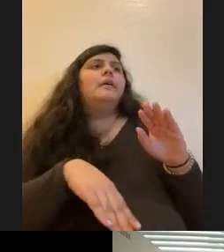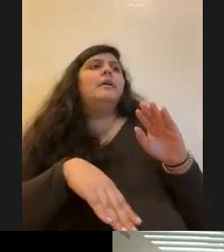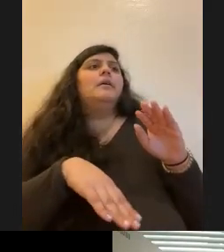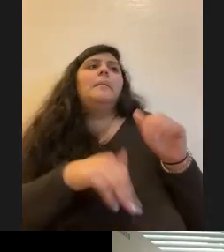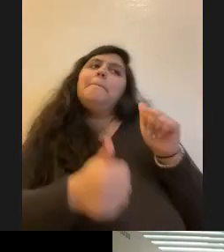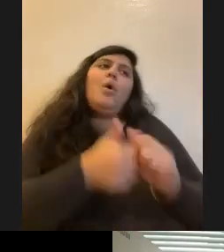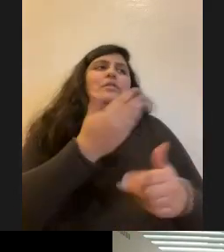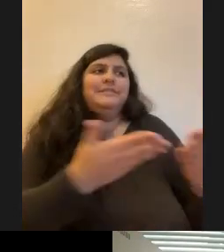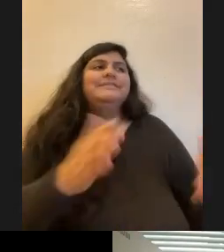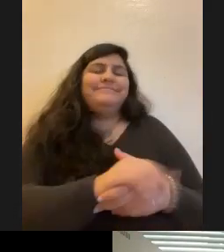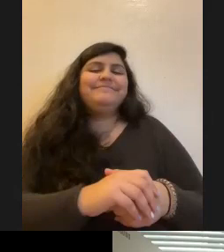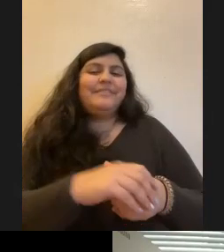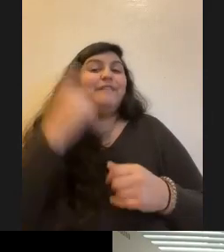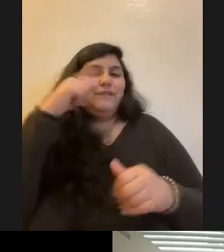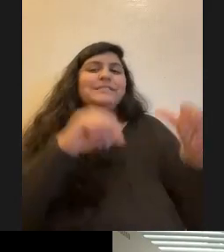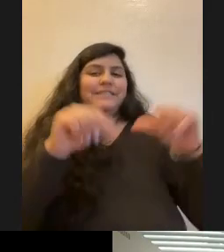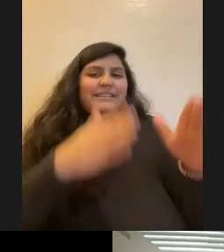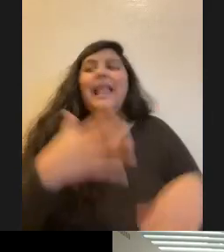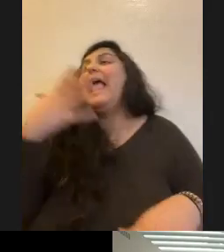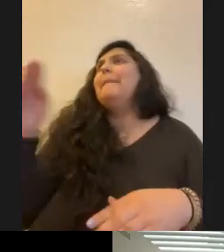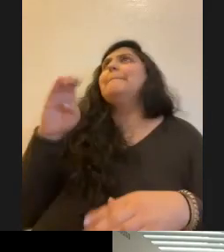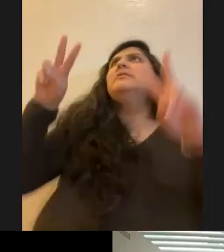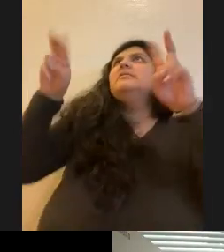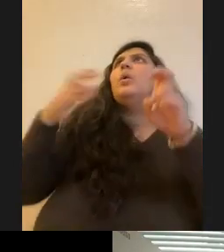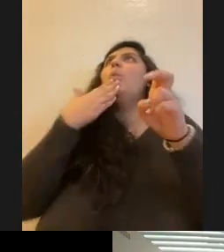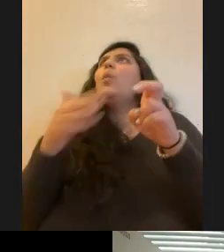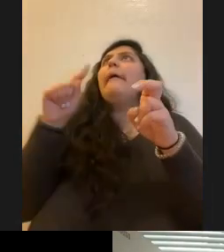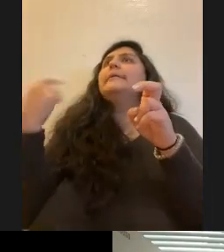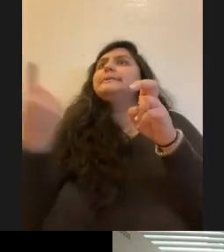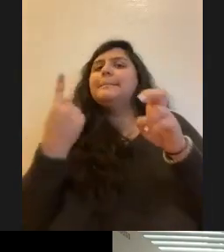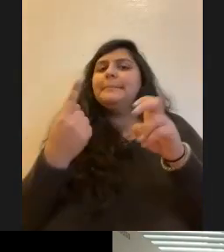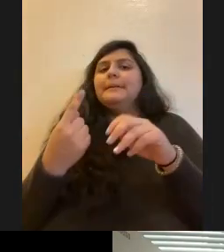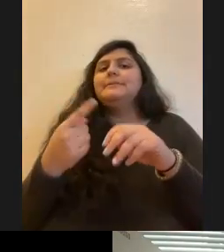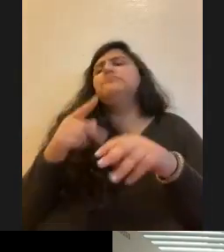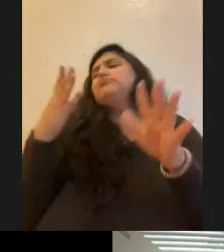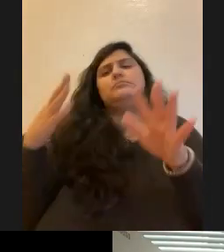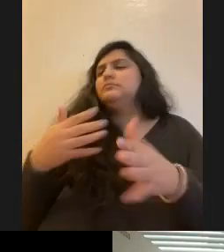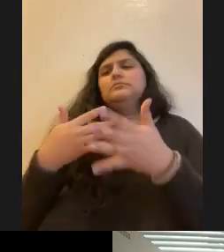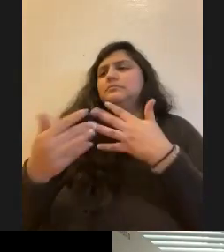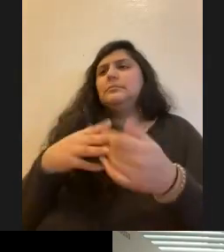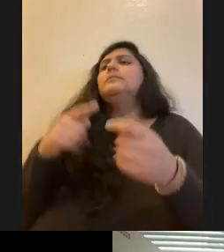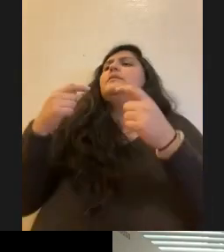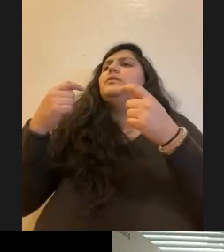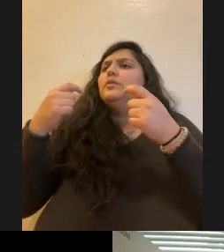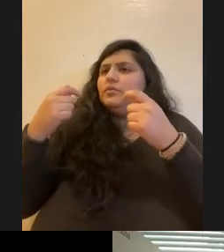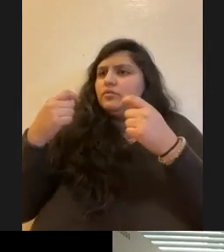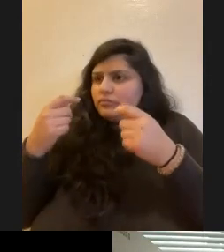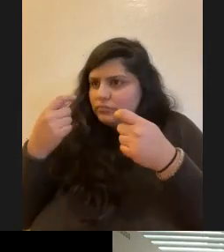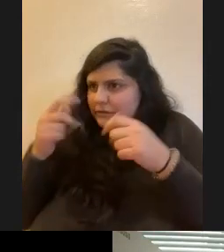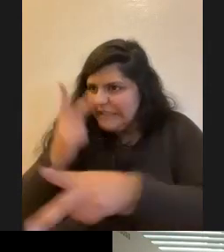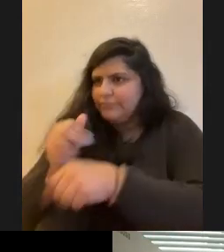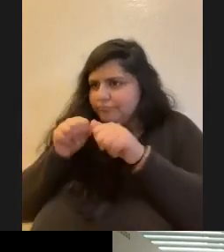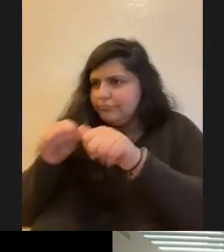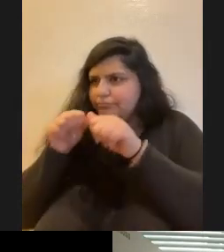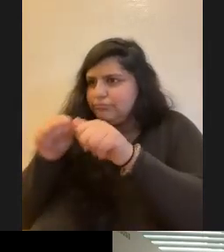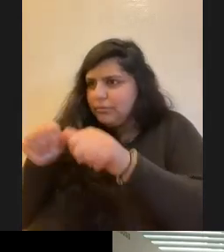things for being a scientist. Being good at something, Yeah. like just keep at it and you'll figure out you're the best. Like you'll stumble your way. You're like,